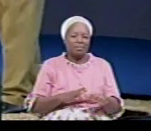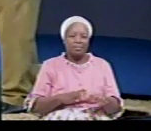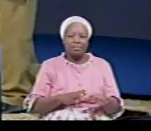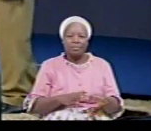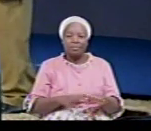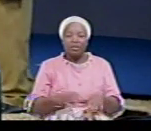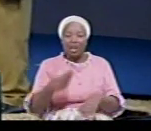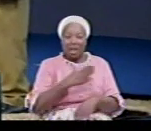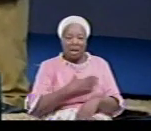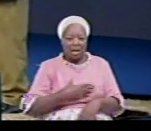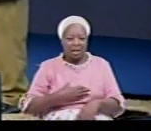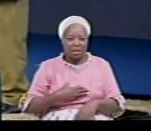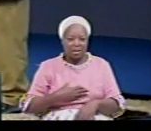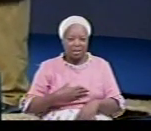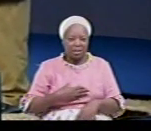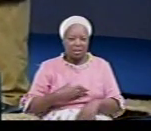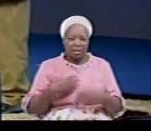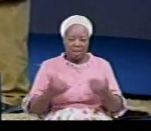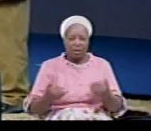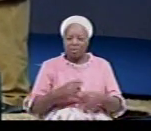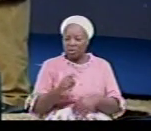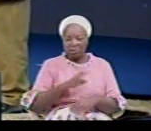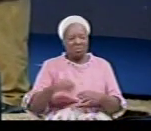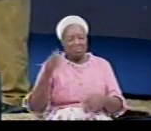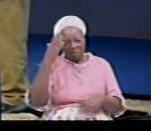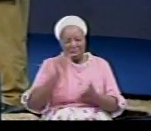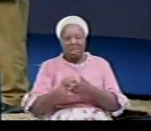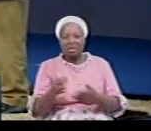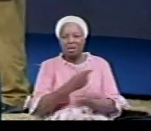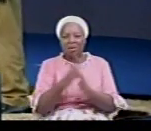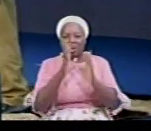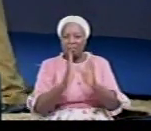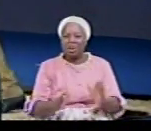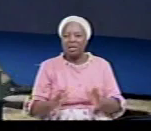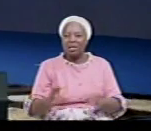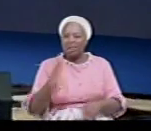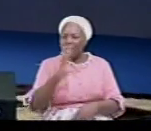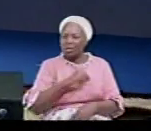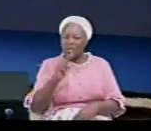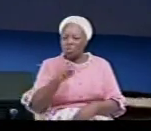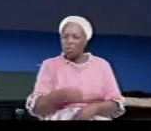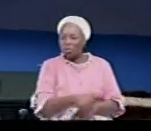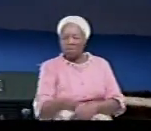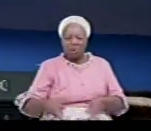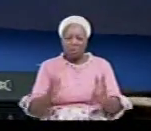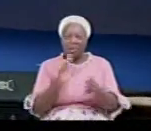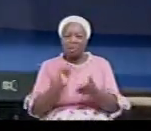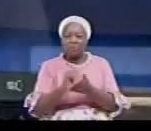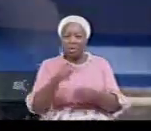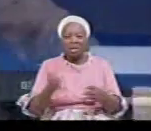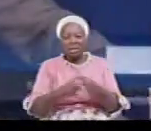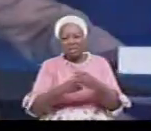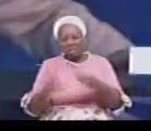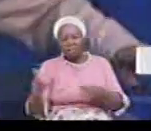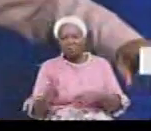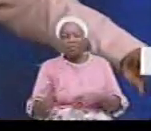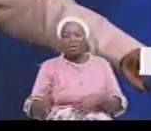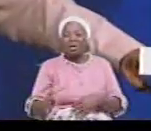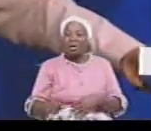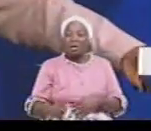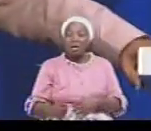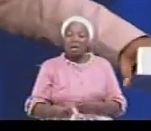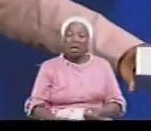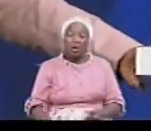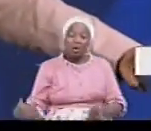And there's no other redeemer. There's no other way you can escape. Except as